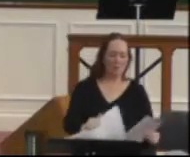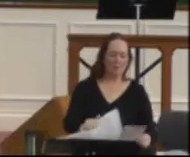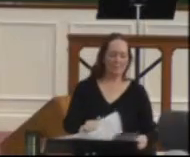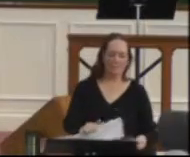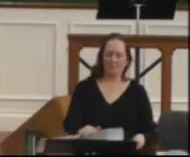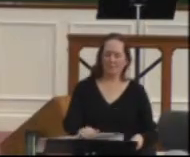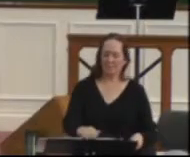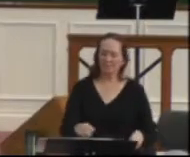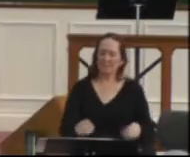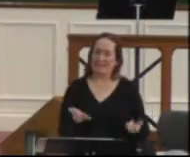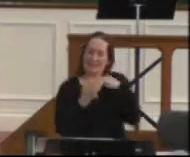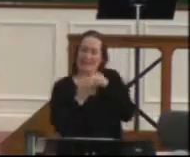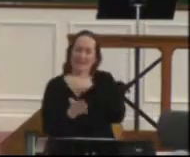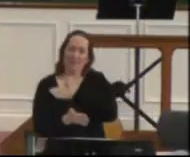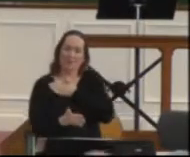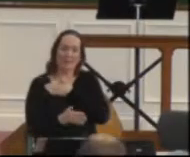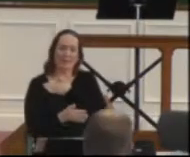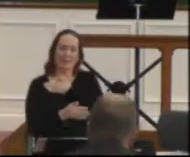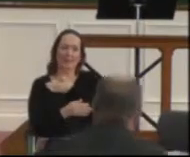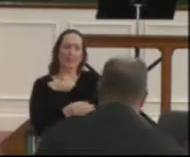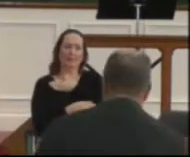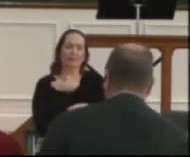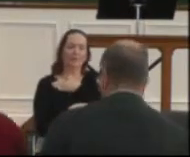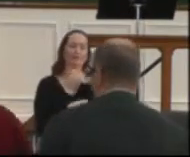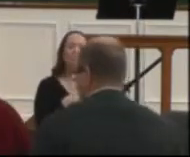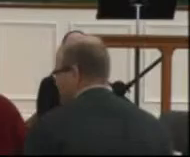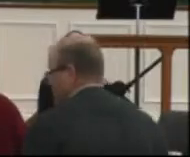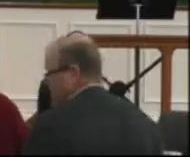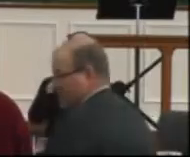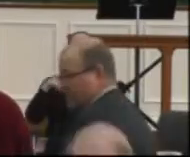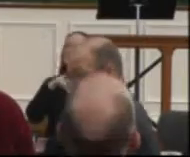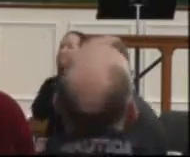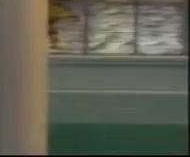Would you stand, please? Would you turn to those around you and greet each other this morning?